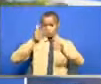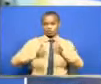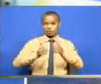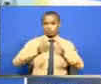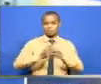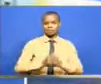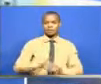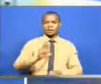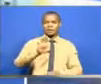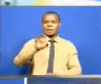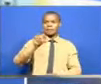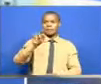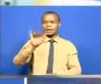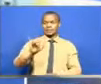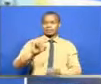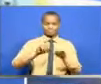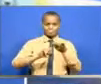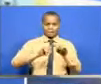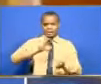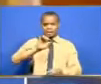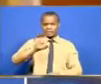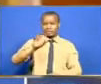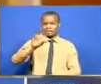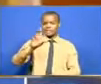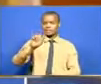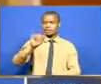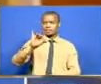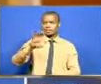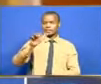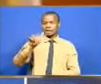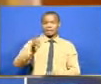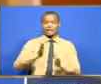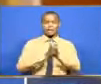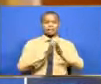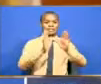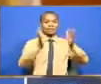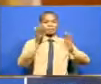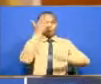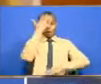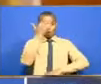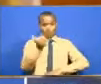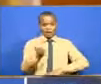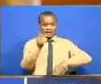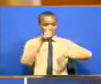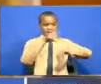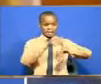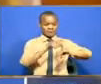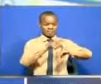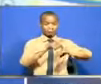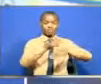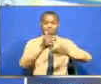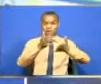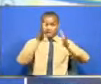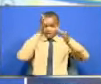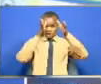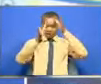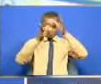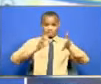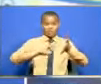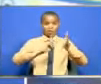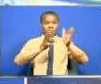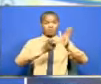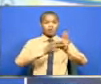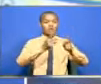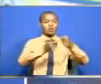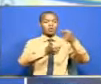Betty Kimolos of Ossen High School in Baringo County are celebrating after their mouthwash innovation project scooped awards in the Young